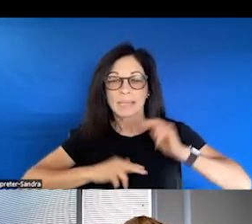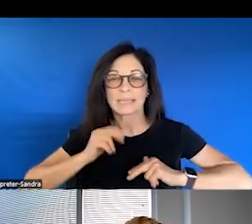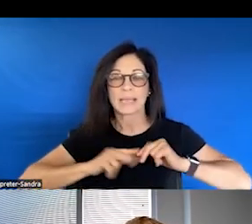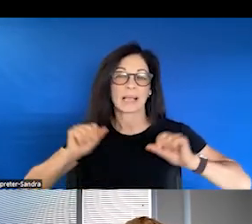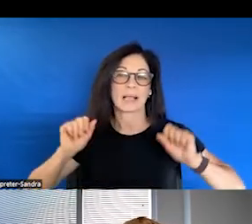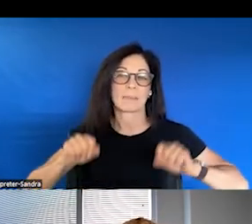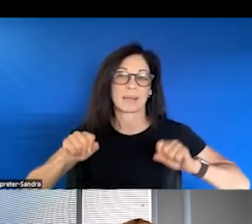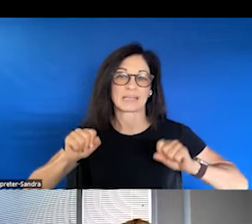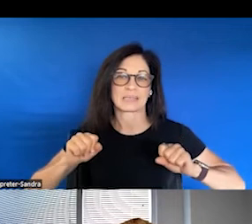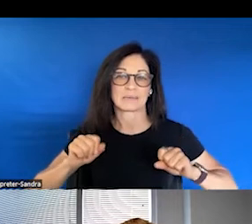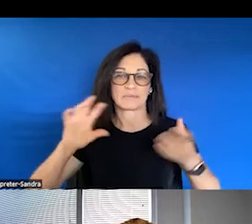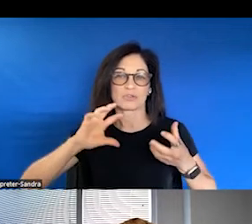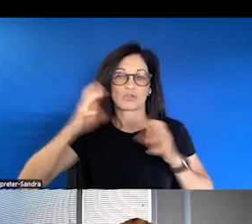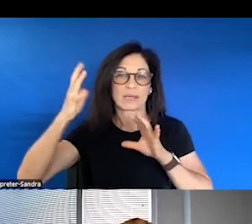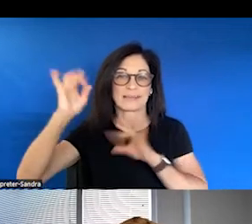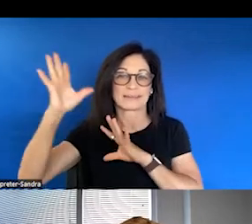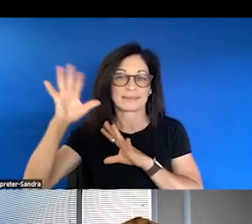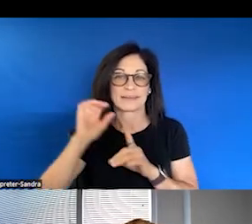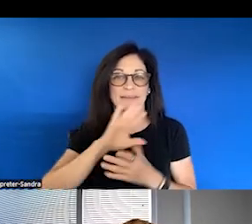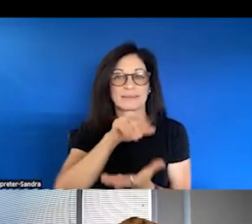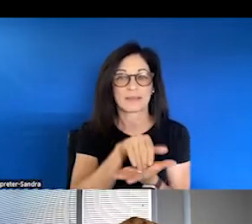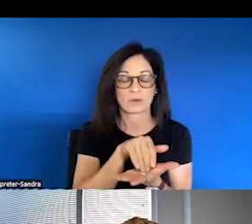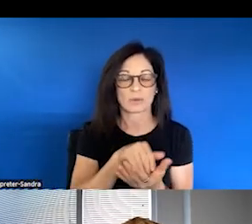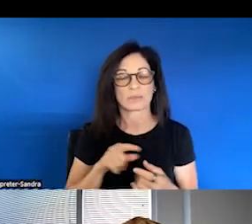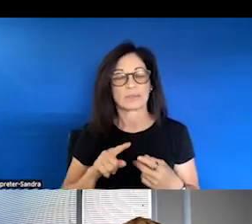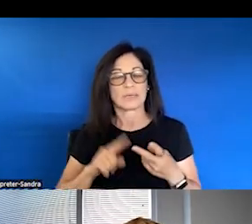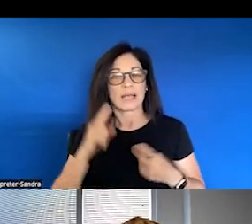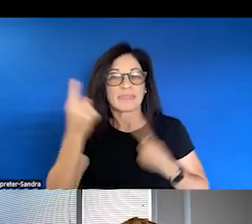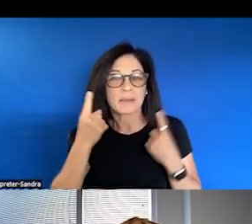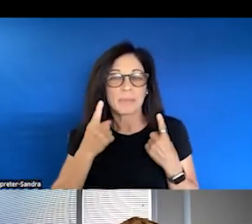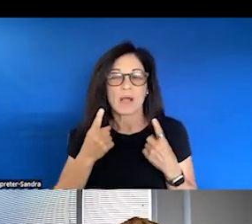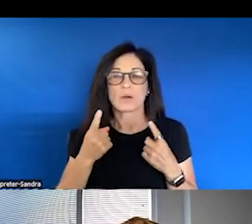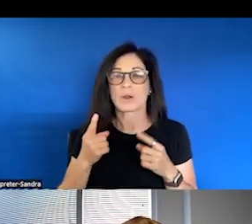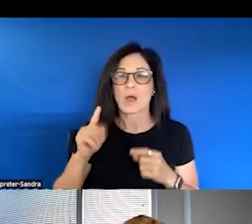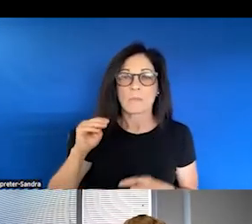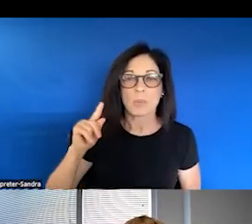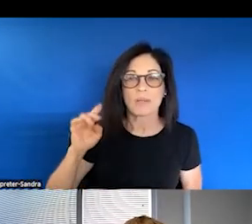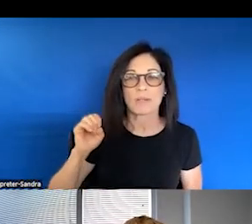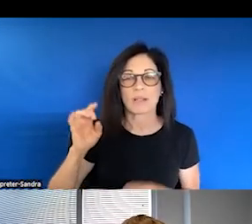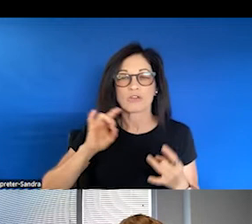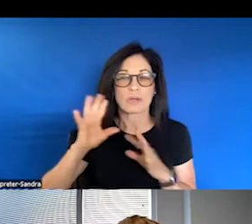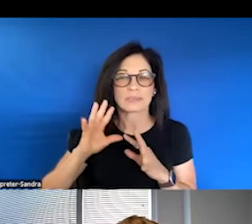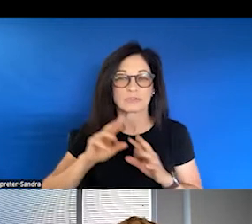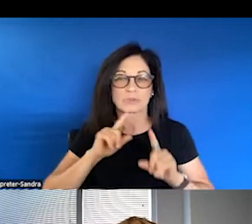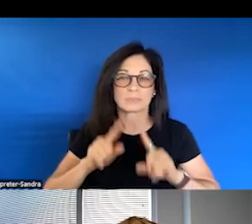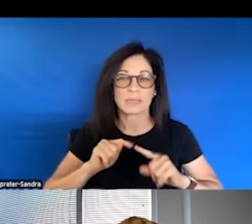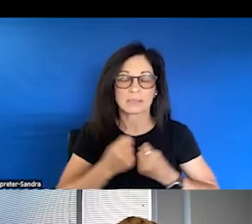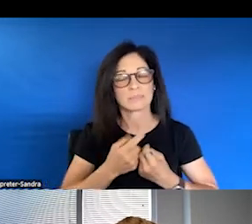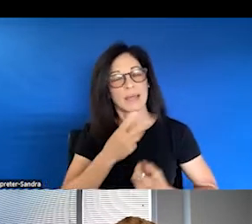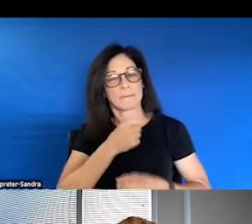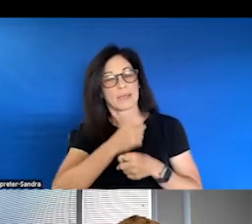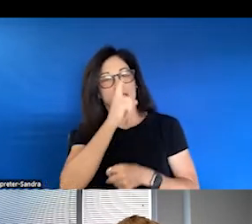capacity of the crisis centers, thinking about mobile crisis response teams, and making sure that there's someone to